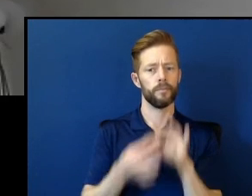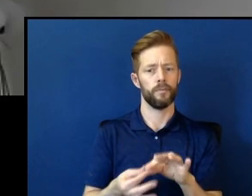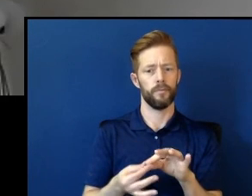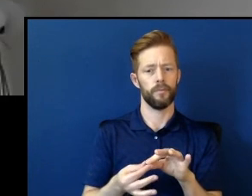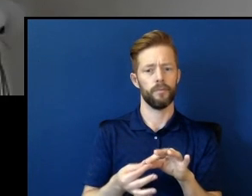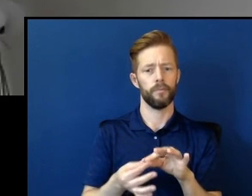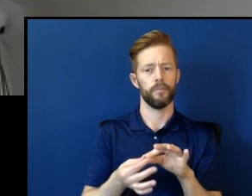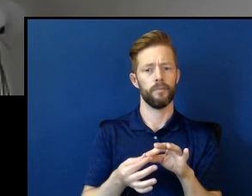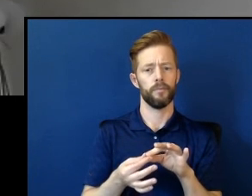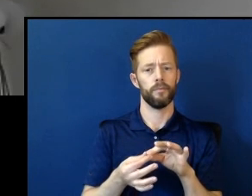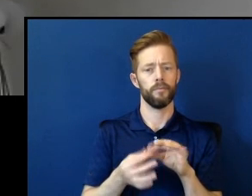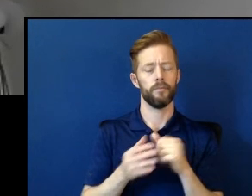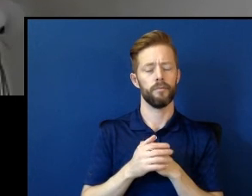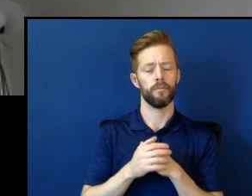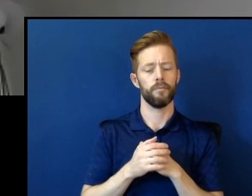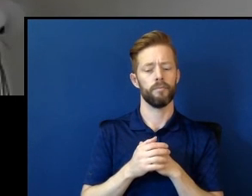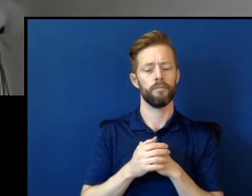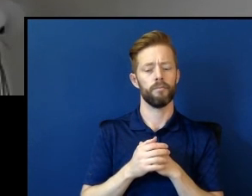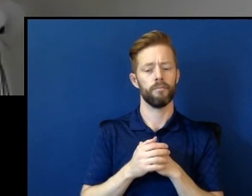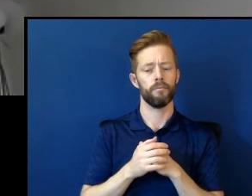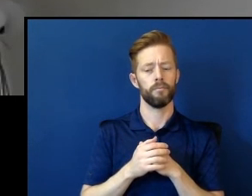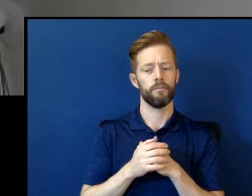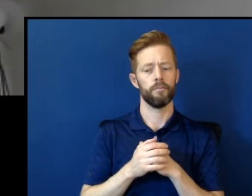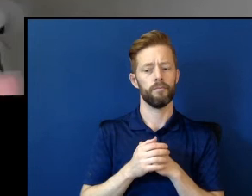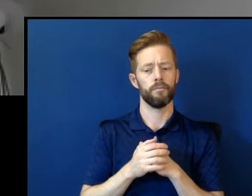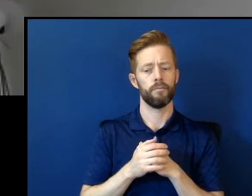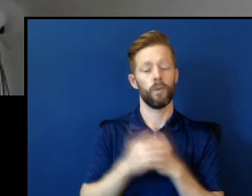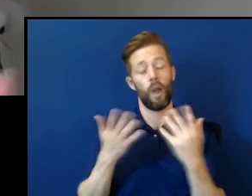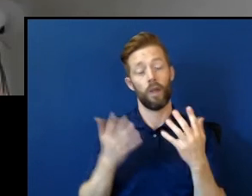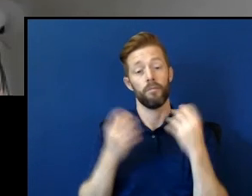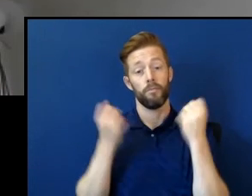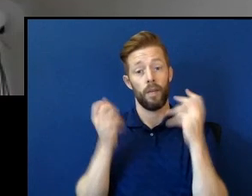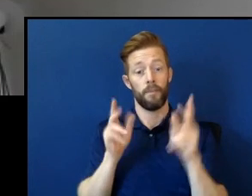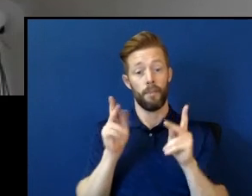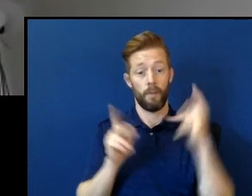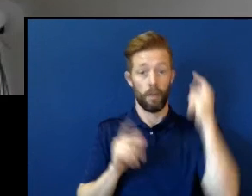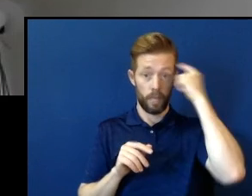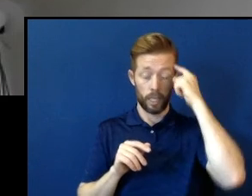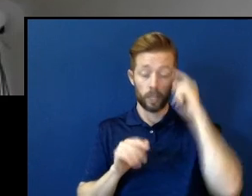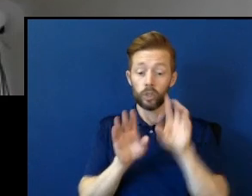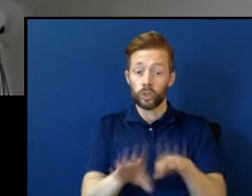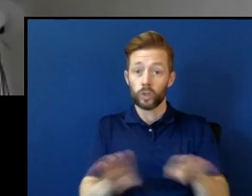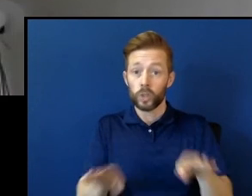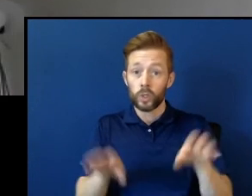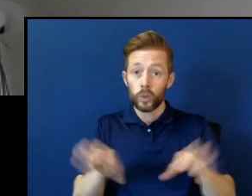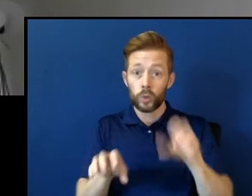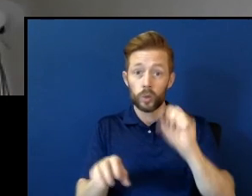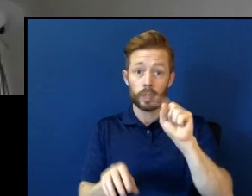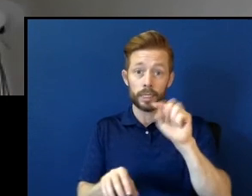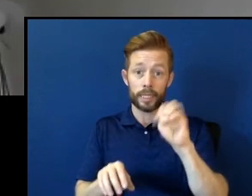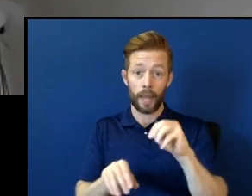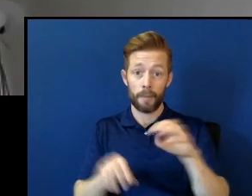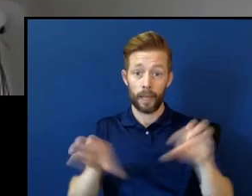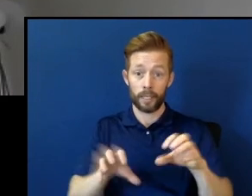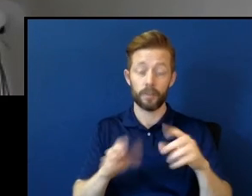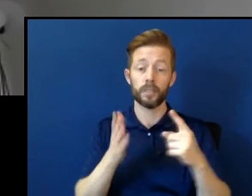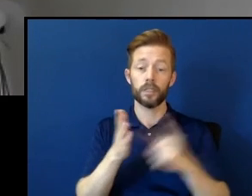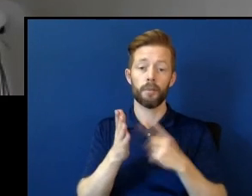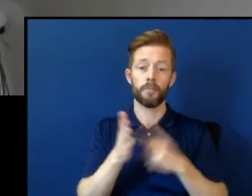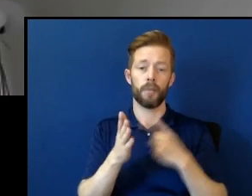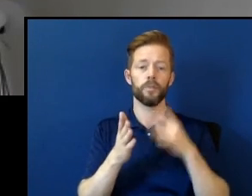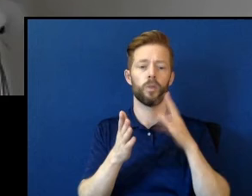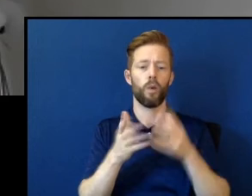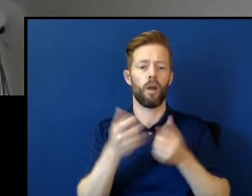about, so a lot of people, not many people will probably think when children are doing STEM